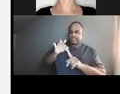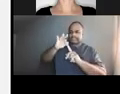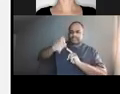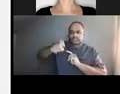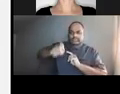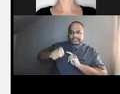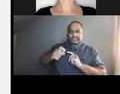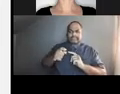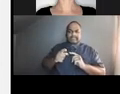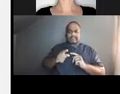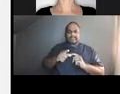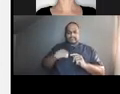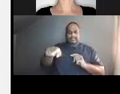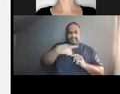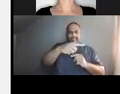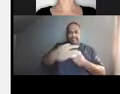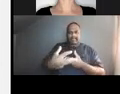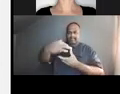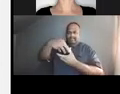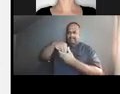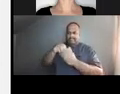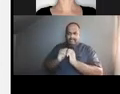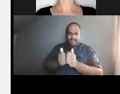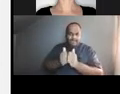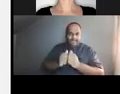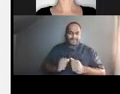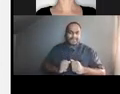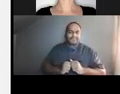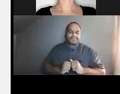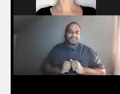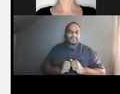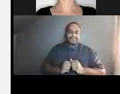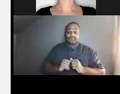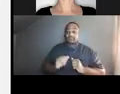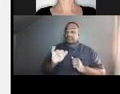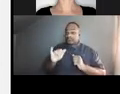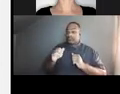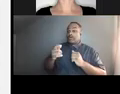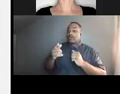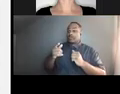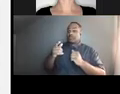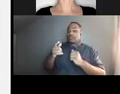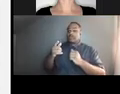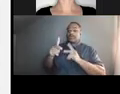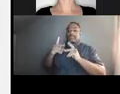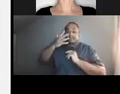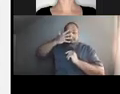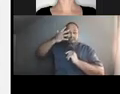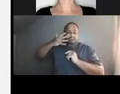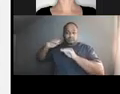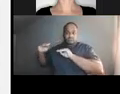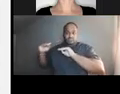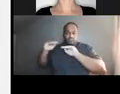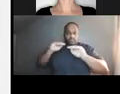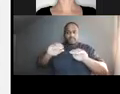but the next step will be also to include issues of migrants in this